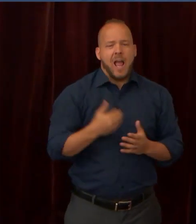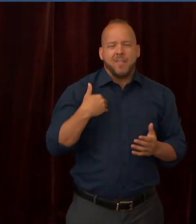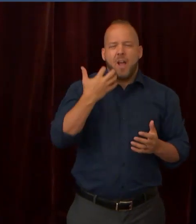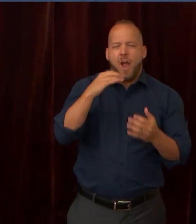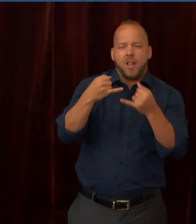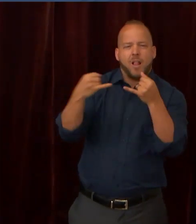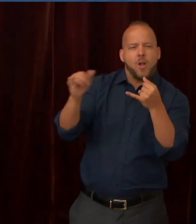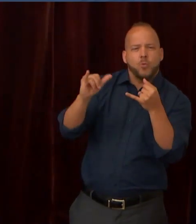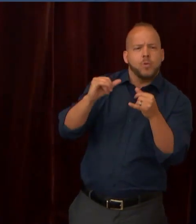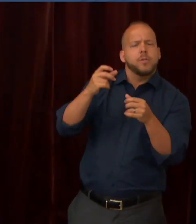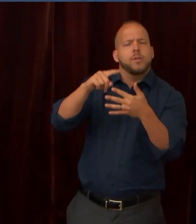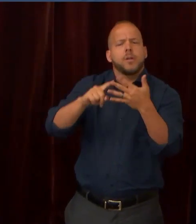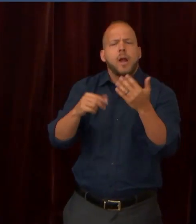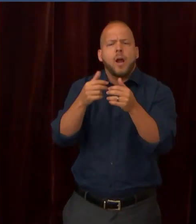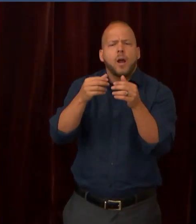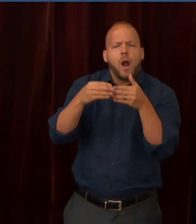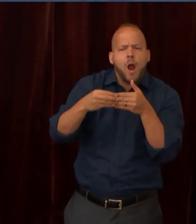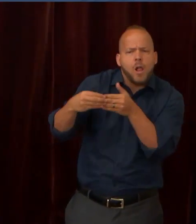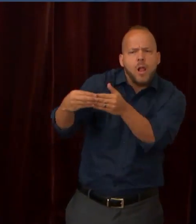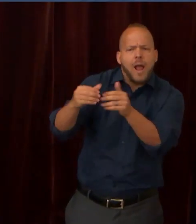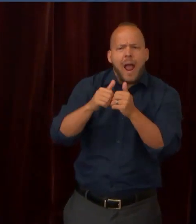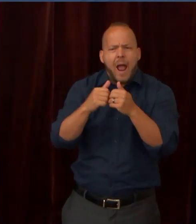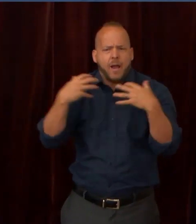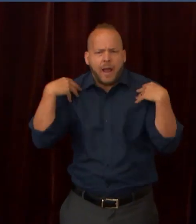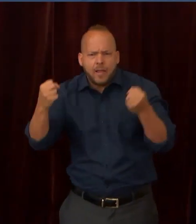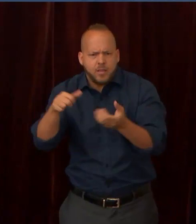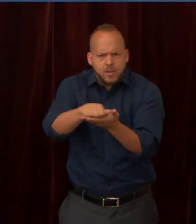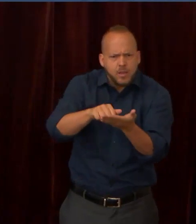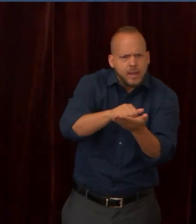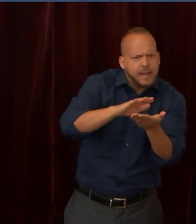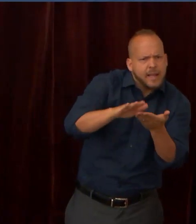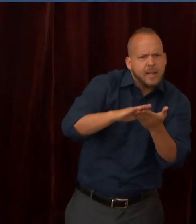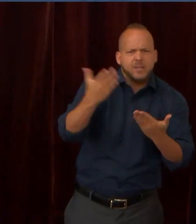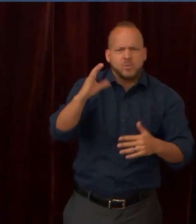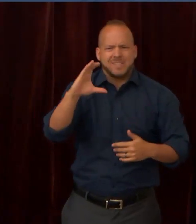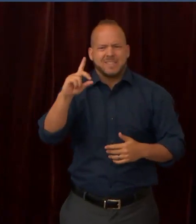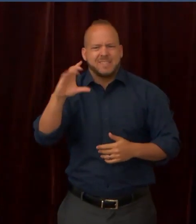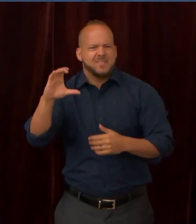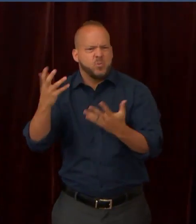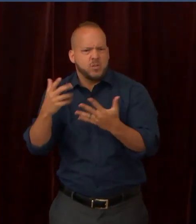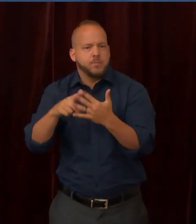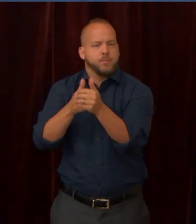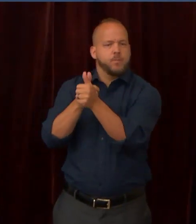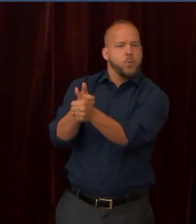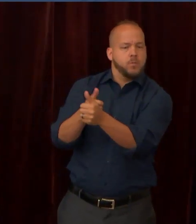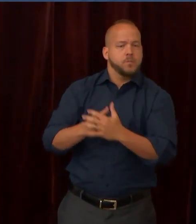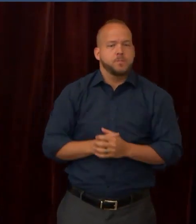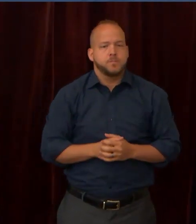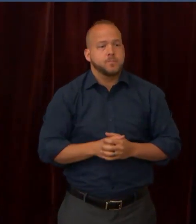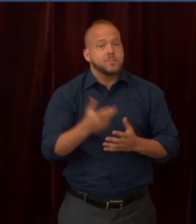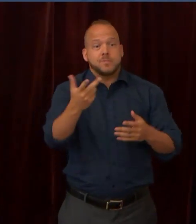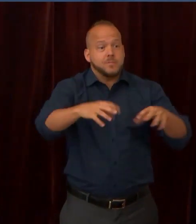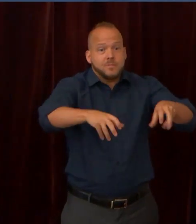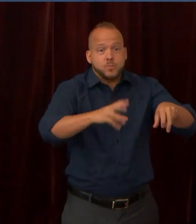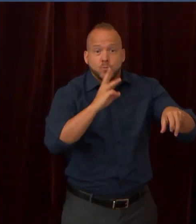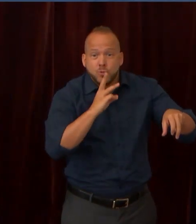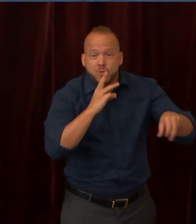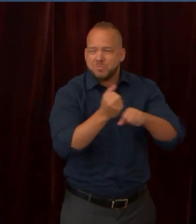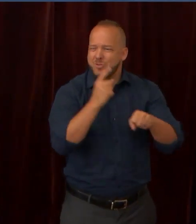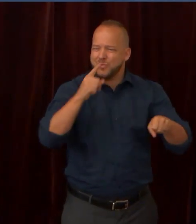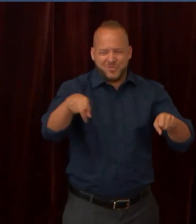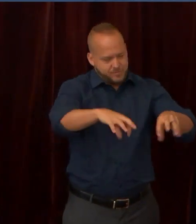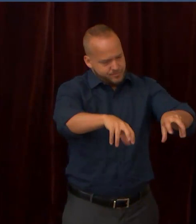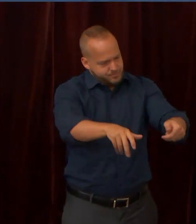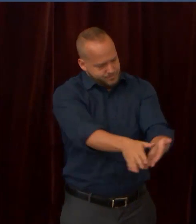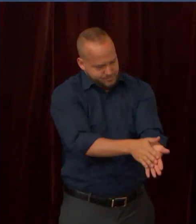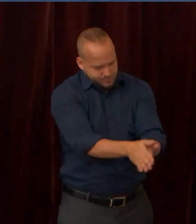house cleaning to sanitize facilities. Soap and running water works with all faiths, I'm told. So there are